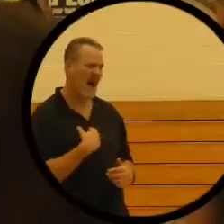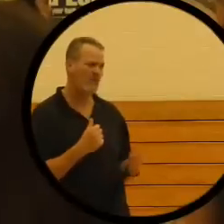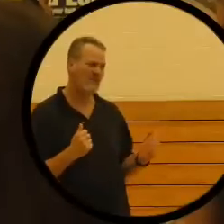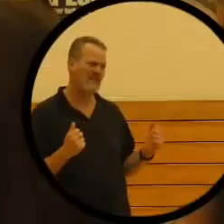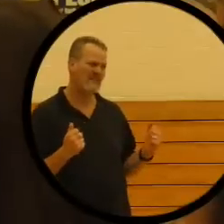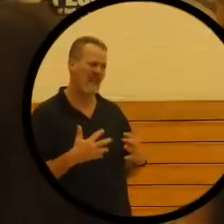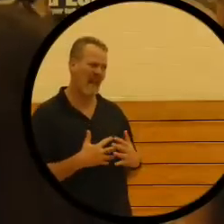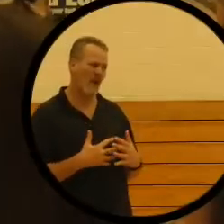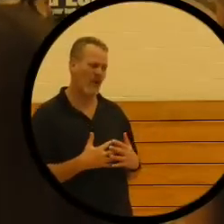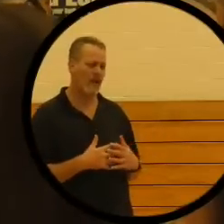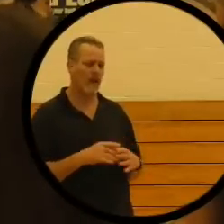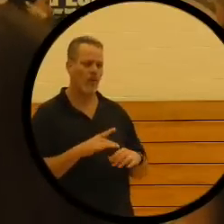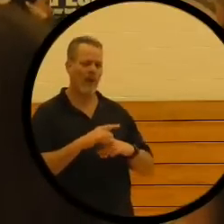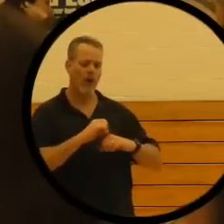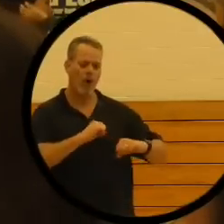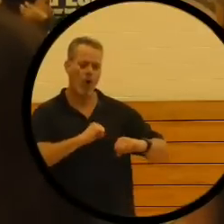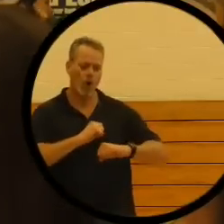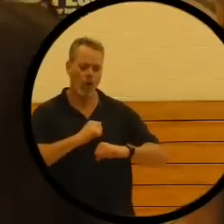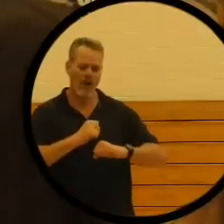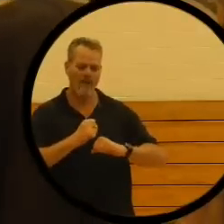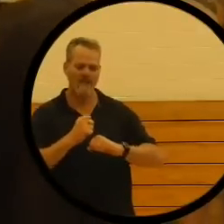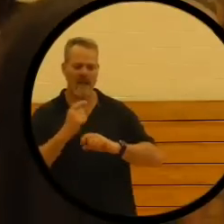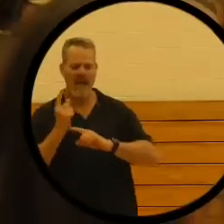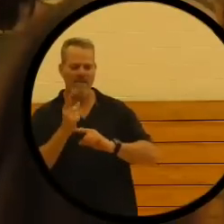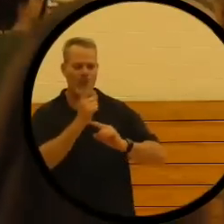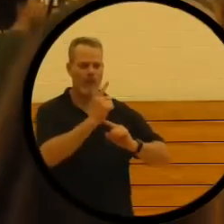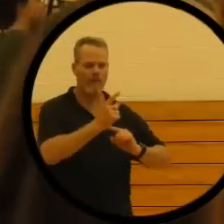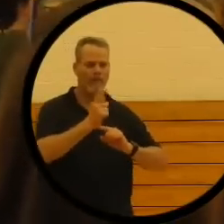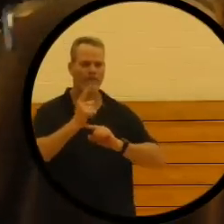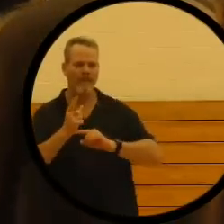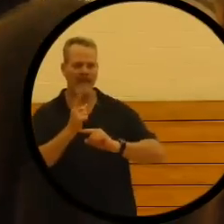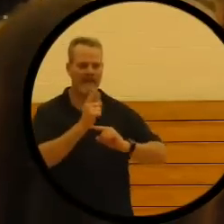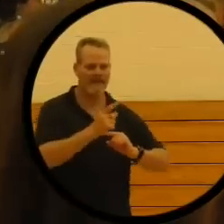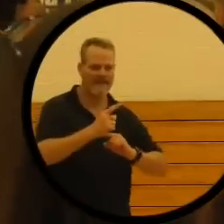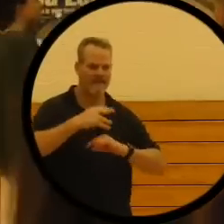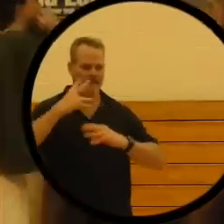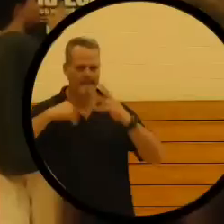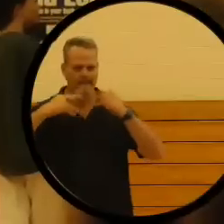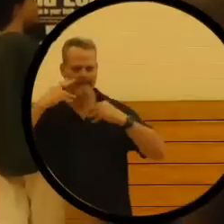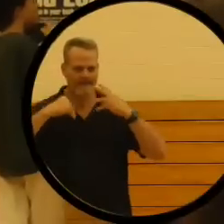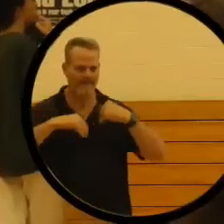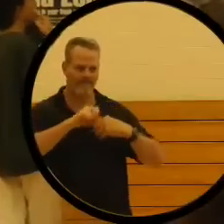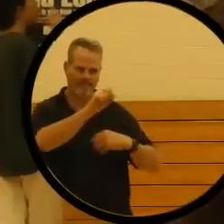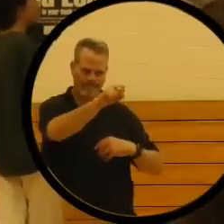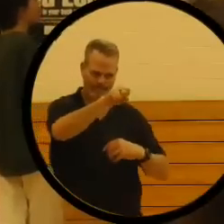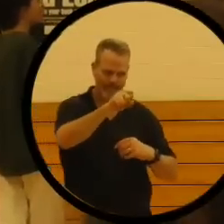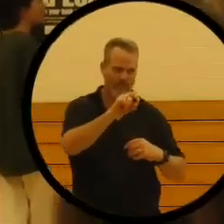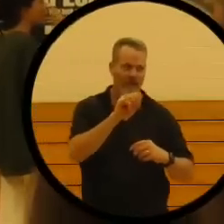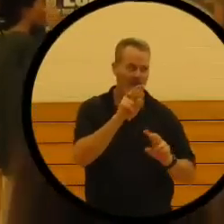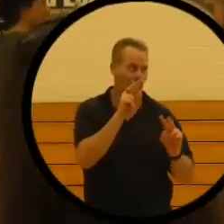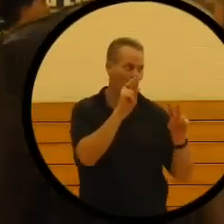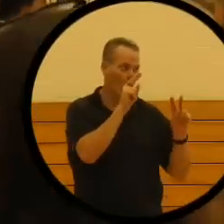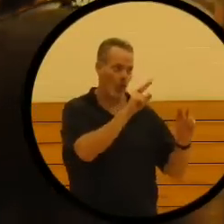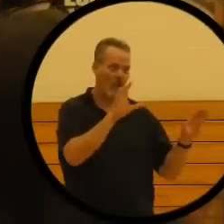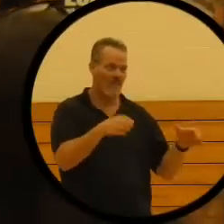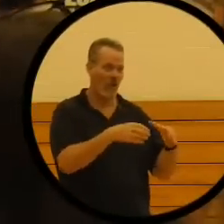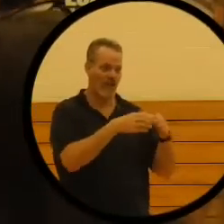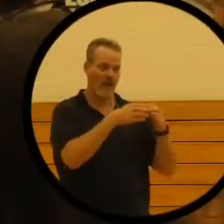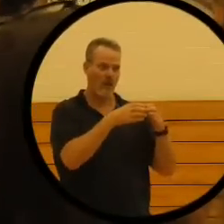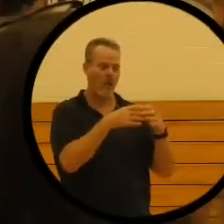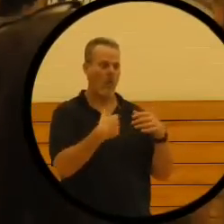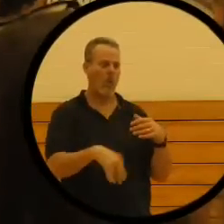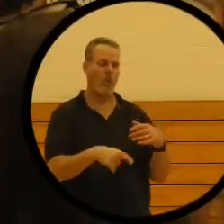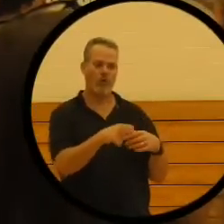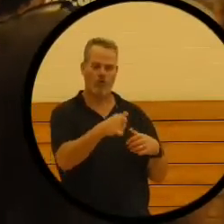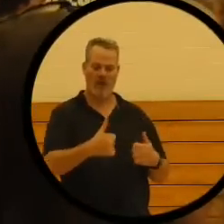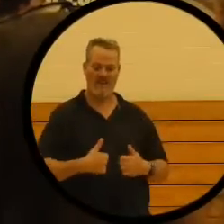It was like earthquakes every other minute. Yes. Yeah, if you lived up in Volcano, it was very unsettling. And you